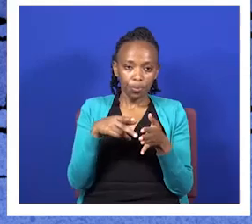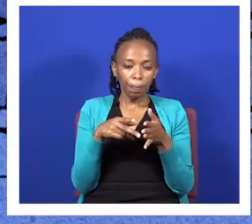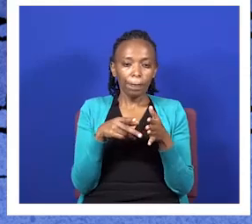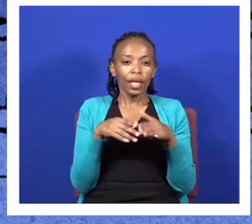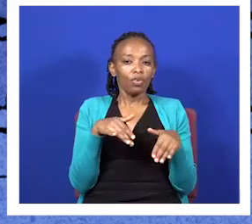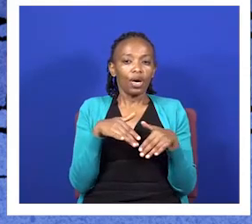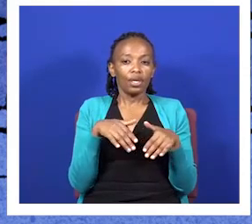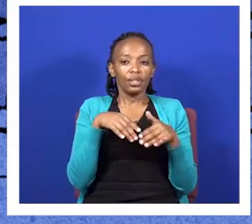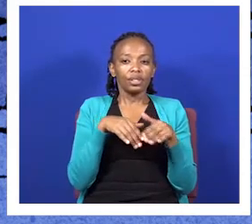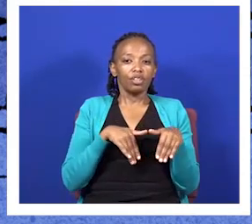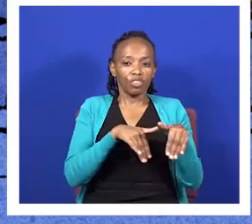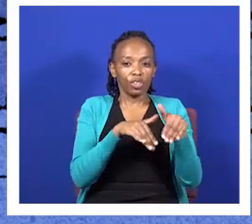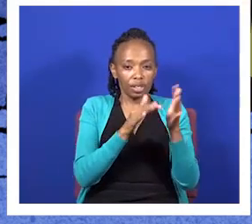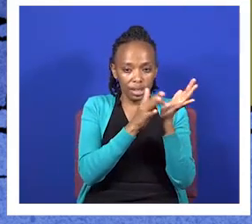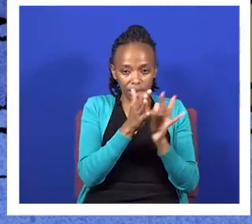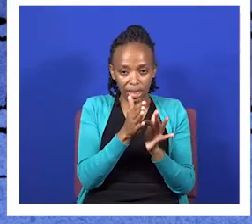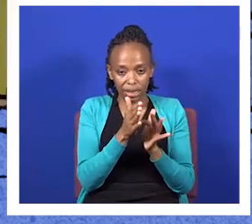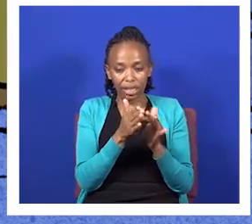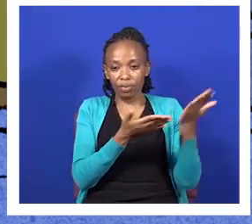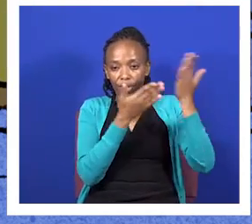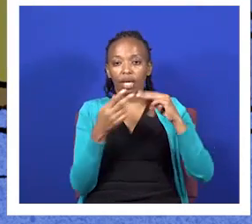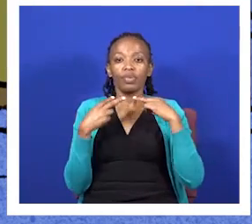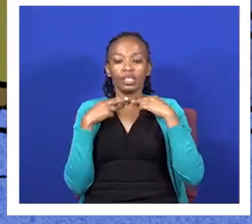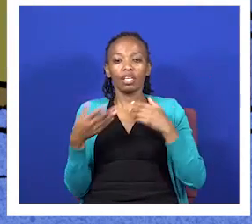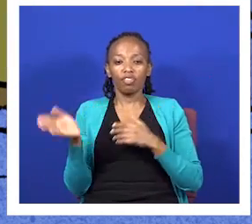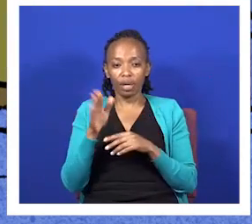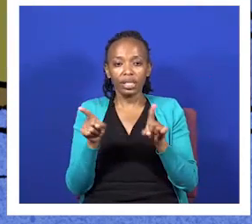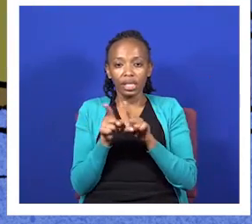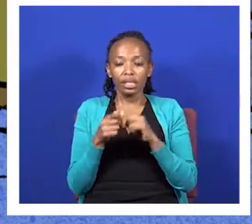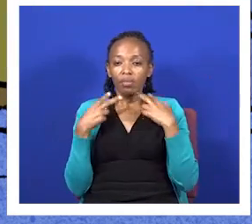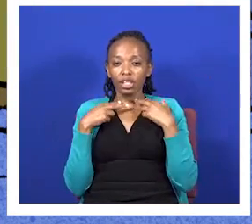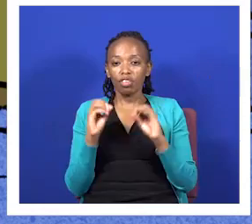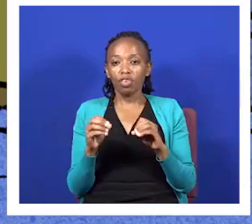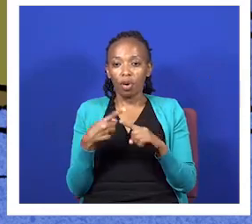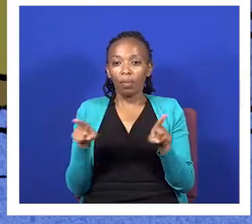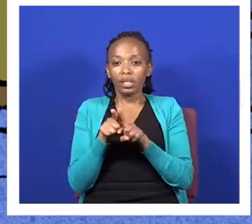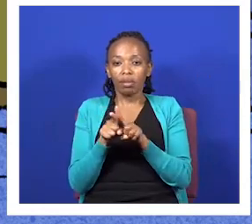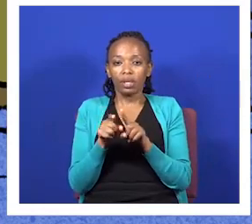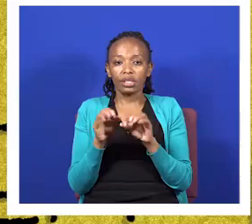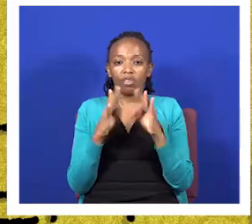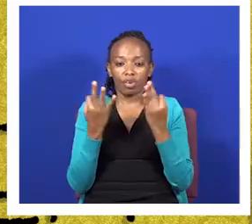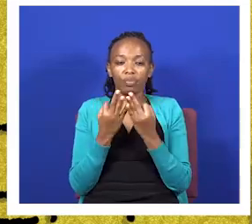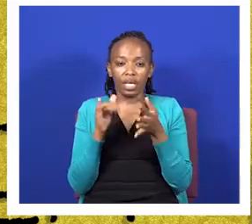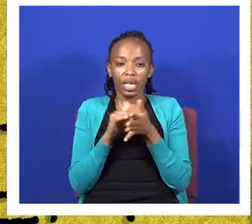was going to follow Jesus, he will welcome his former slave back, not as a slave, but as family. And that's a little bit